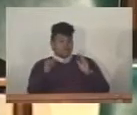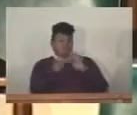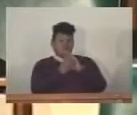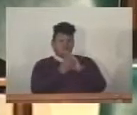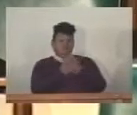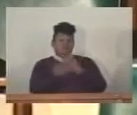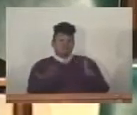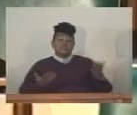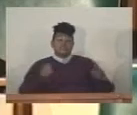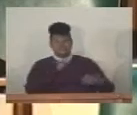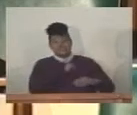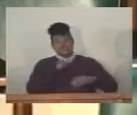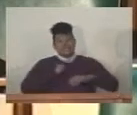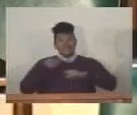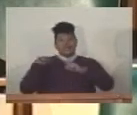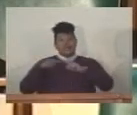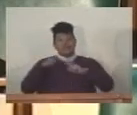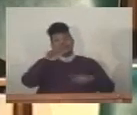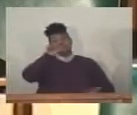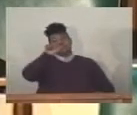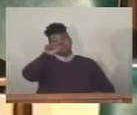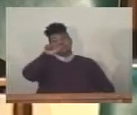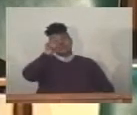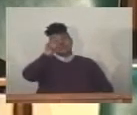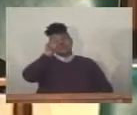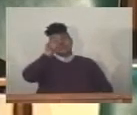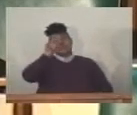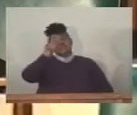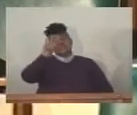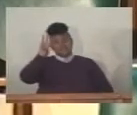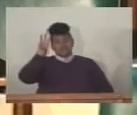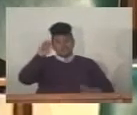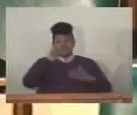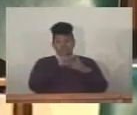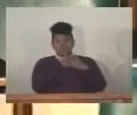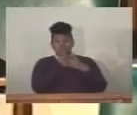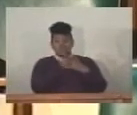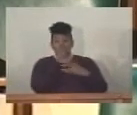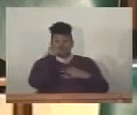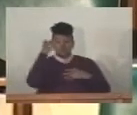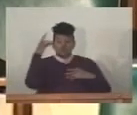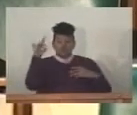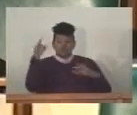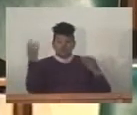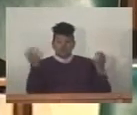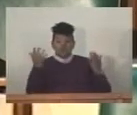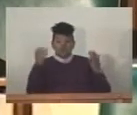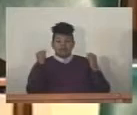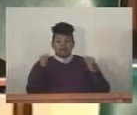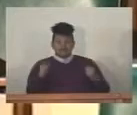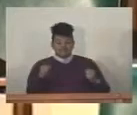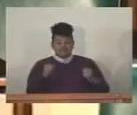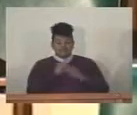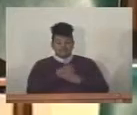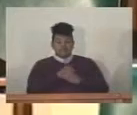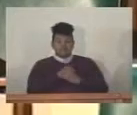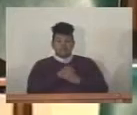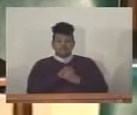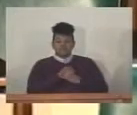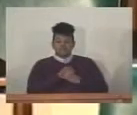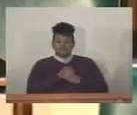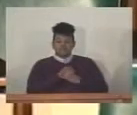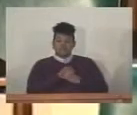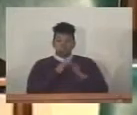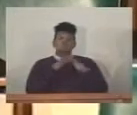on the table of the Senate on the 26th day of January 2018, are hereby affirmed. And 2.